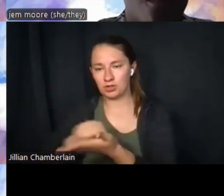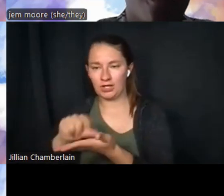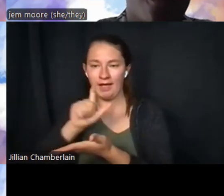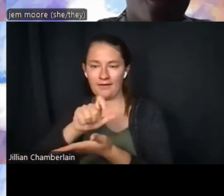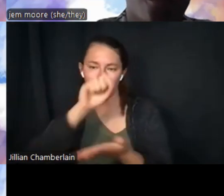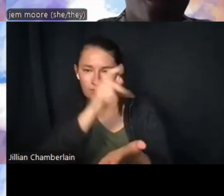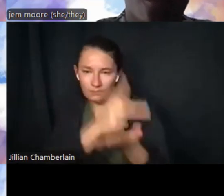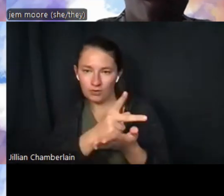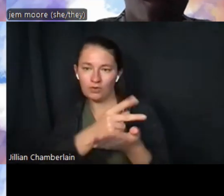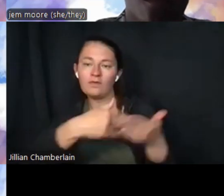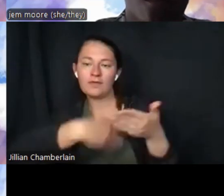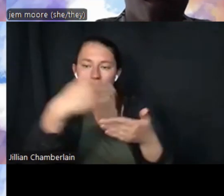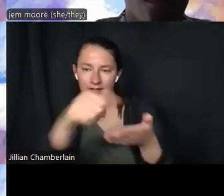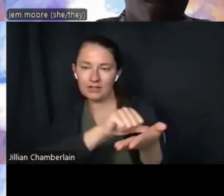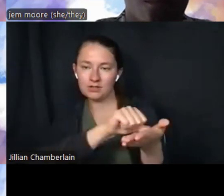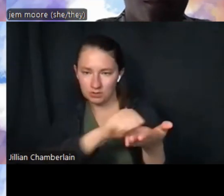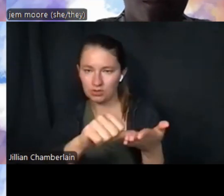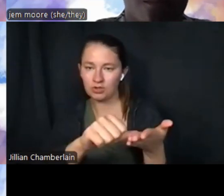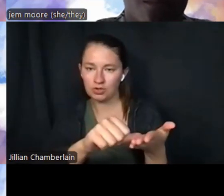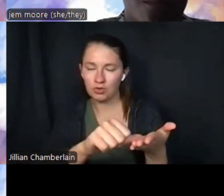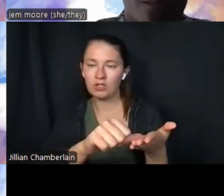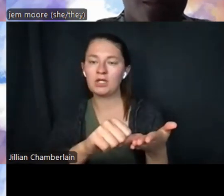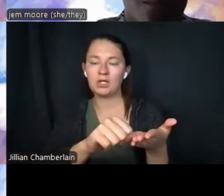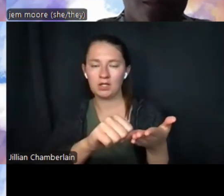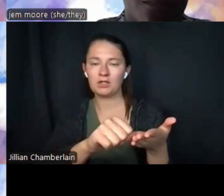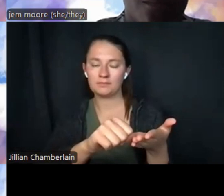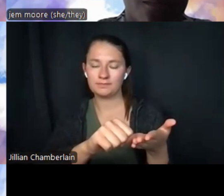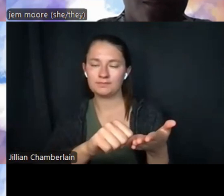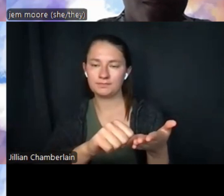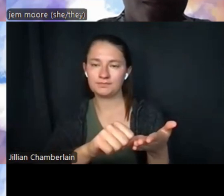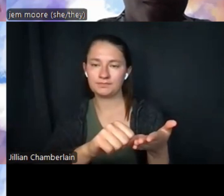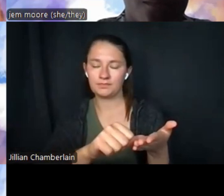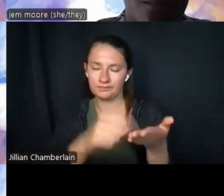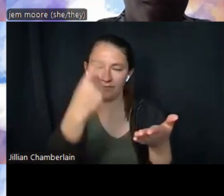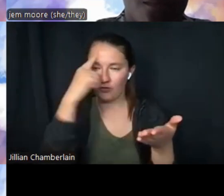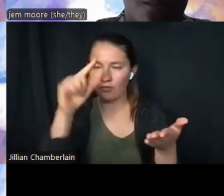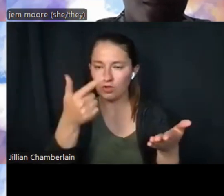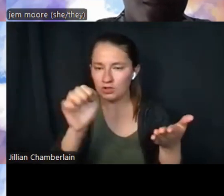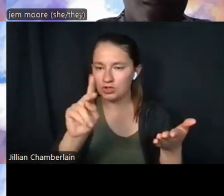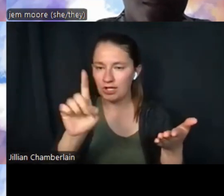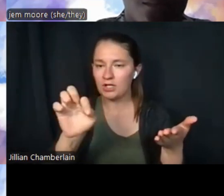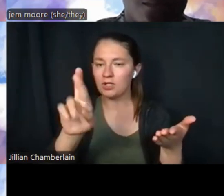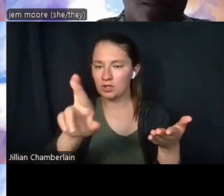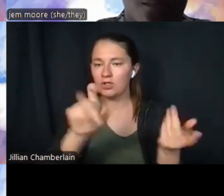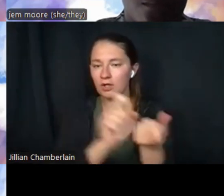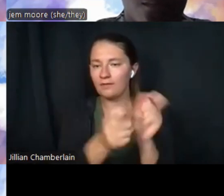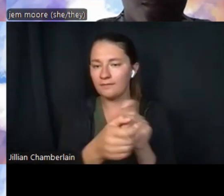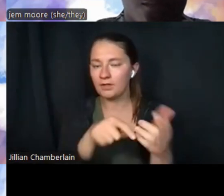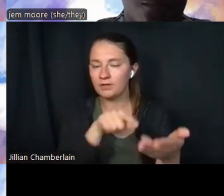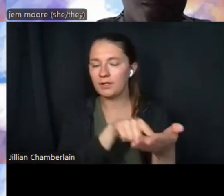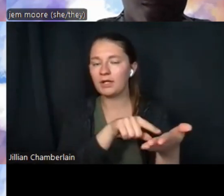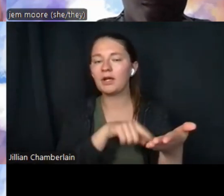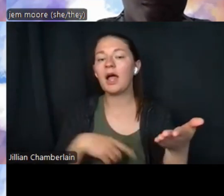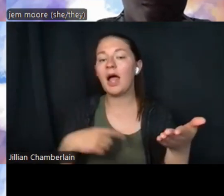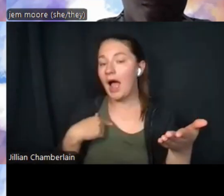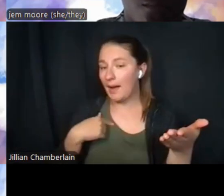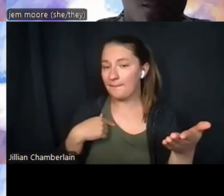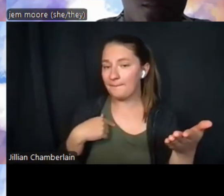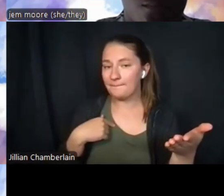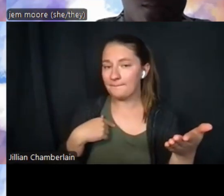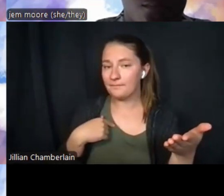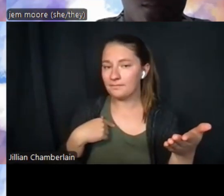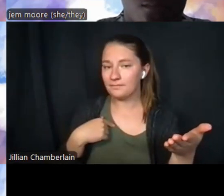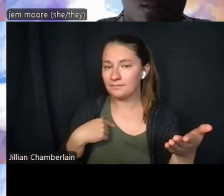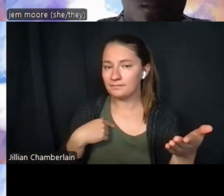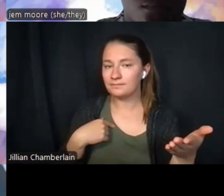order to be eligible for gender affirming surgery. I mean, I met with social workers. I'm a psych survivor. It's very hard to deal